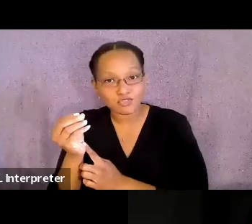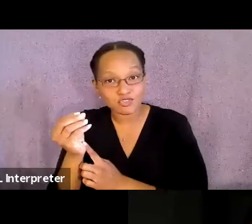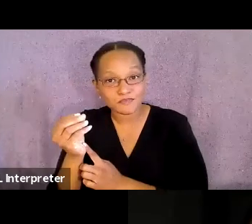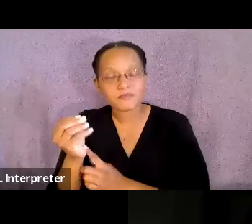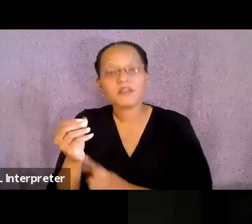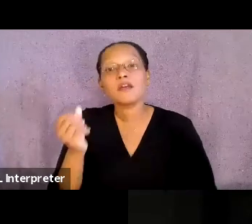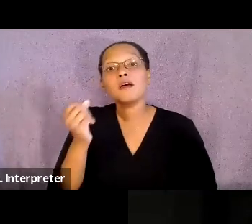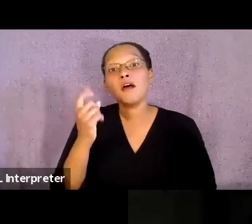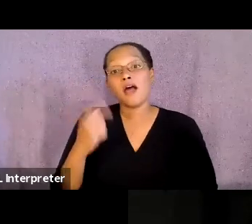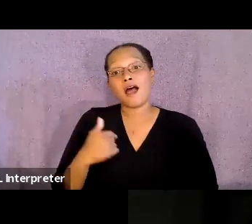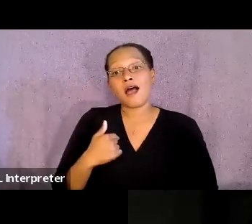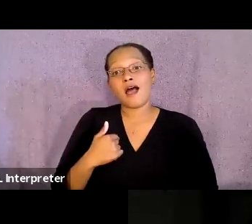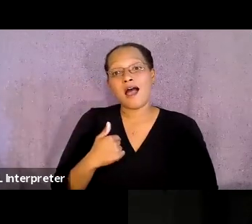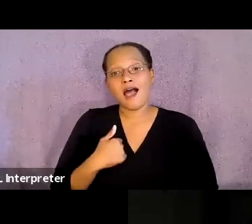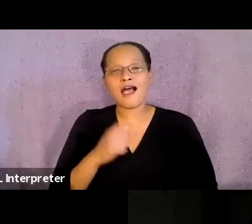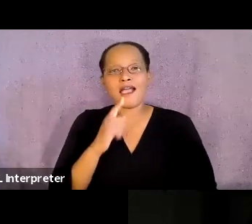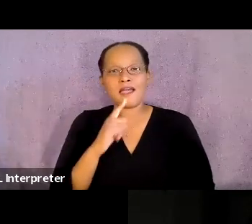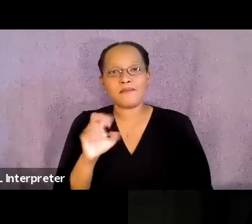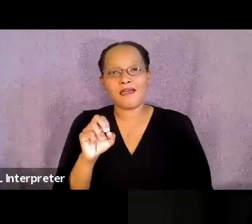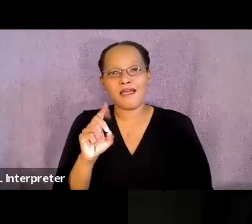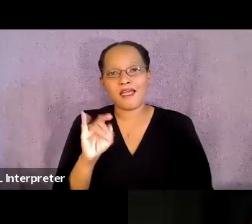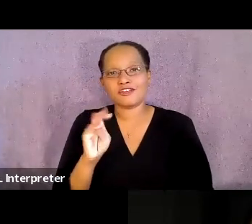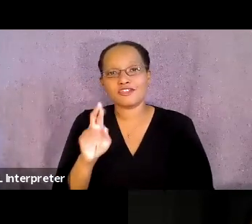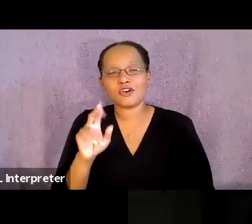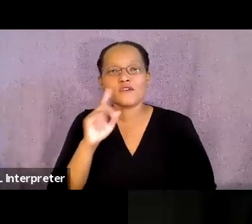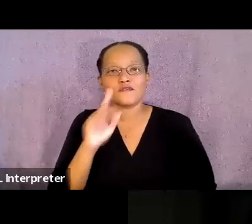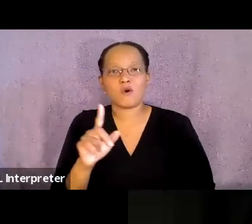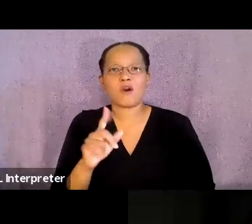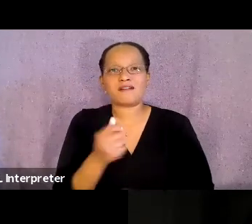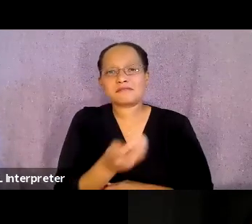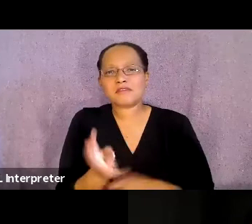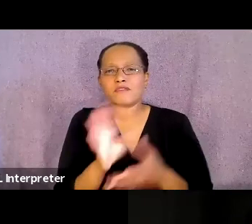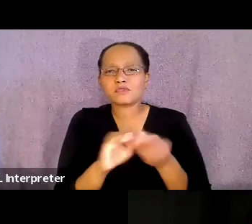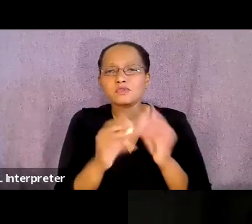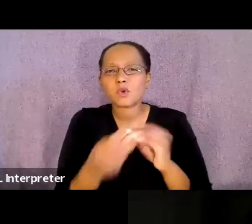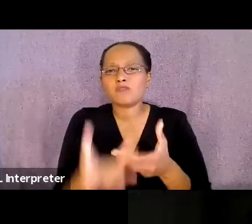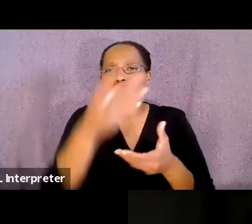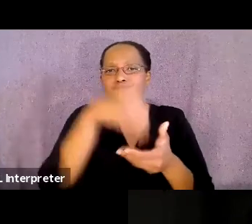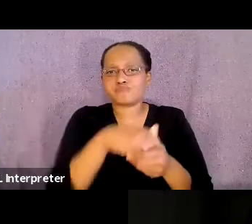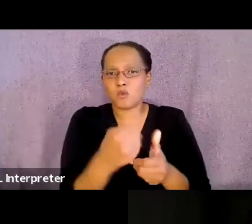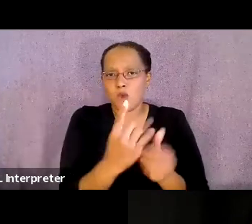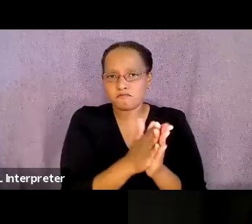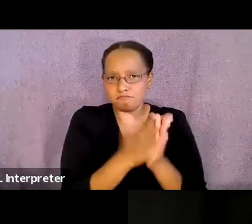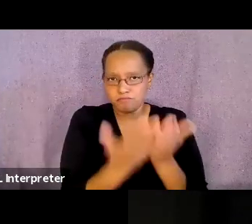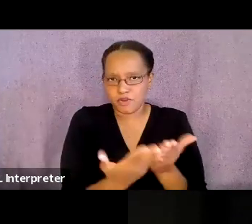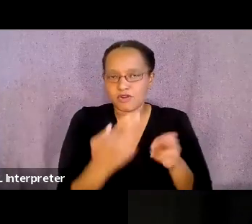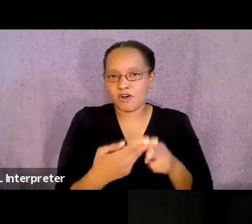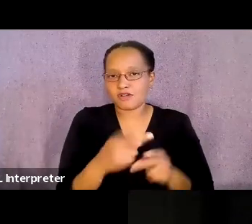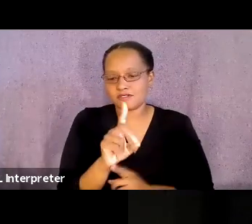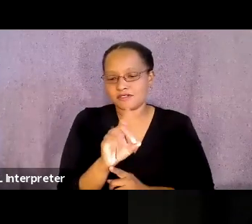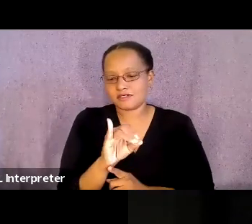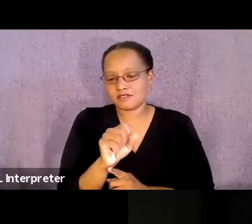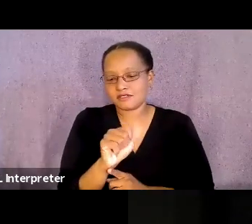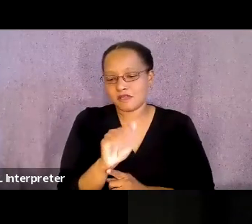I am the editor of a new anthology titled Disability Visibility,